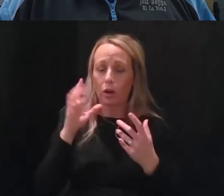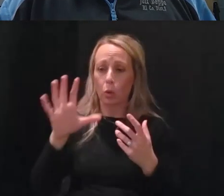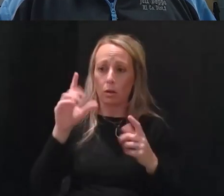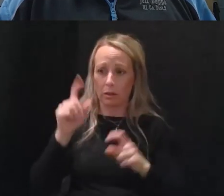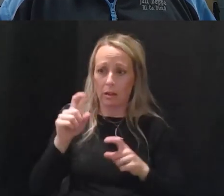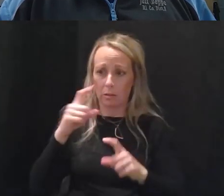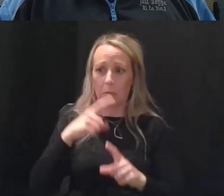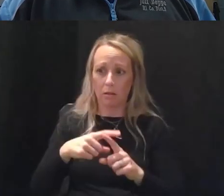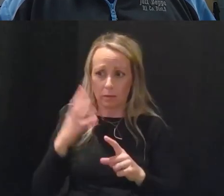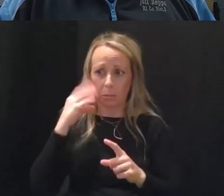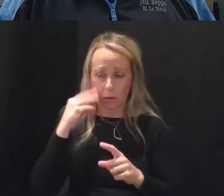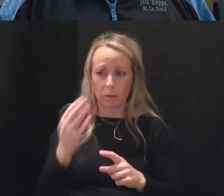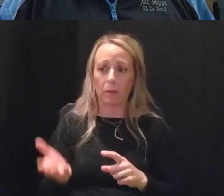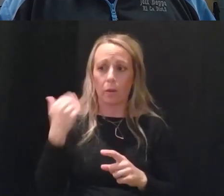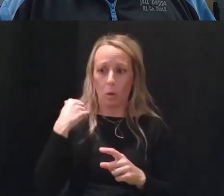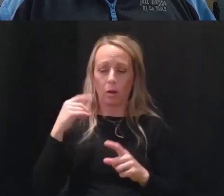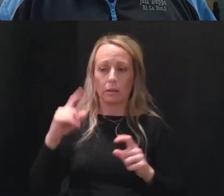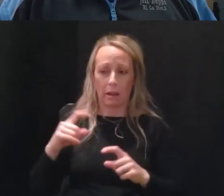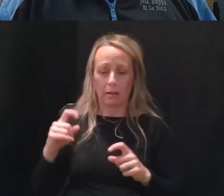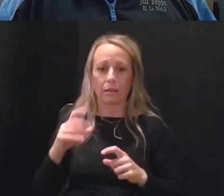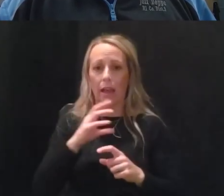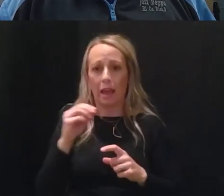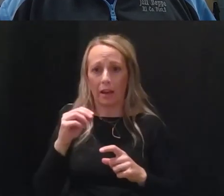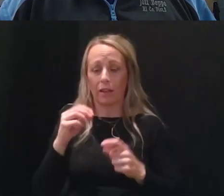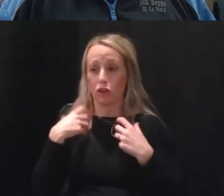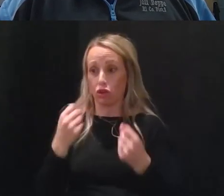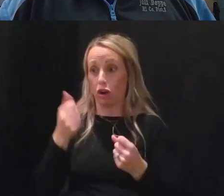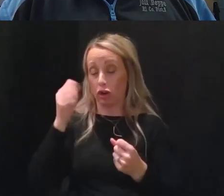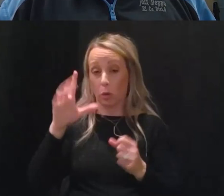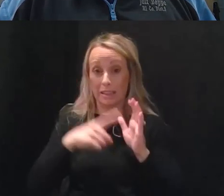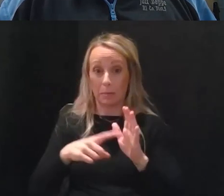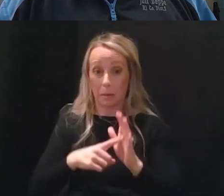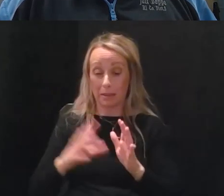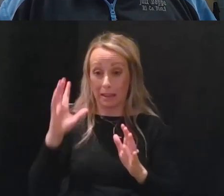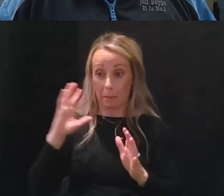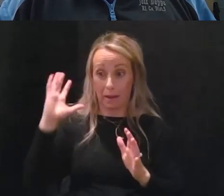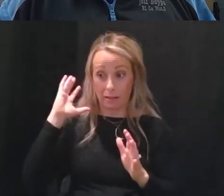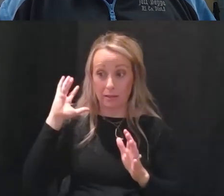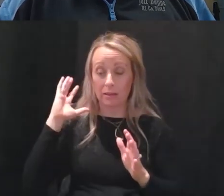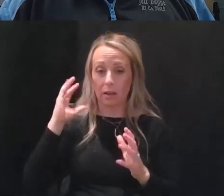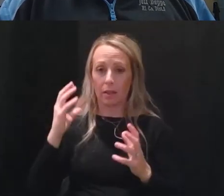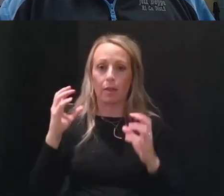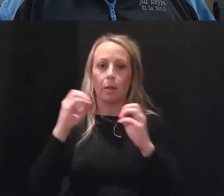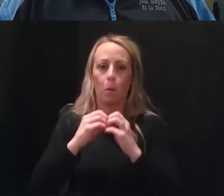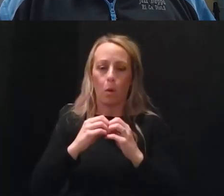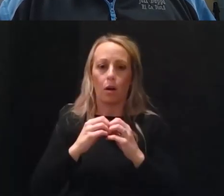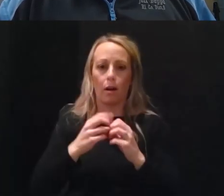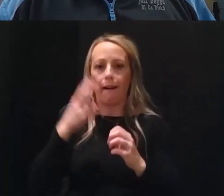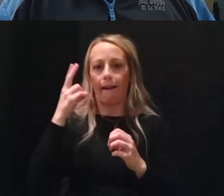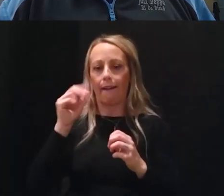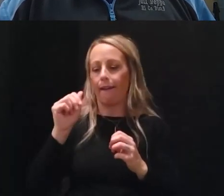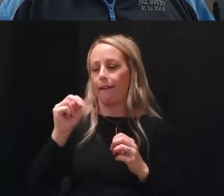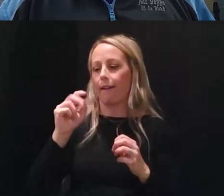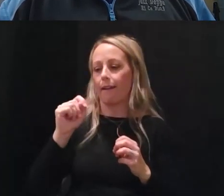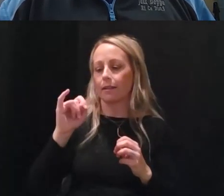said, the symptoms, you know, the stronger that your symptoms are, the more antibodies you're more likely to have. So.